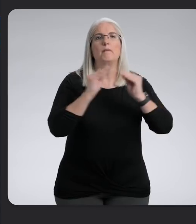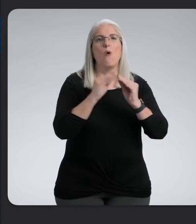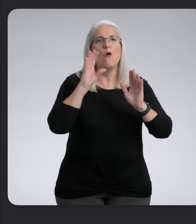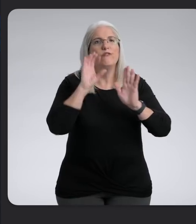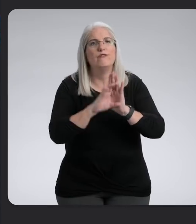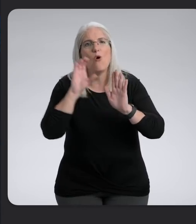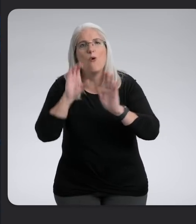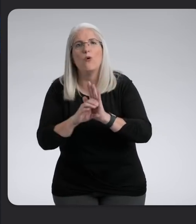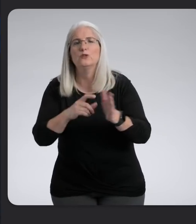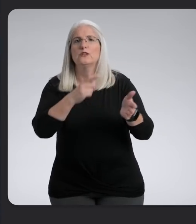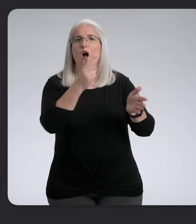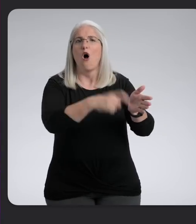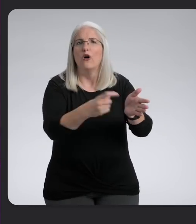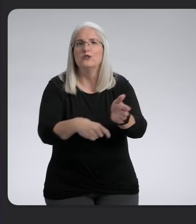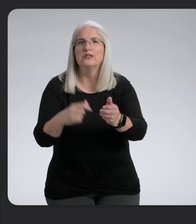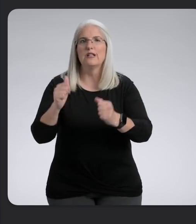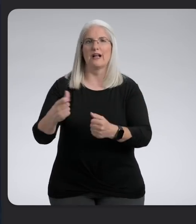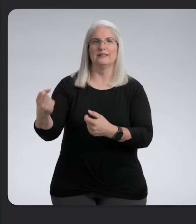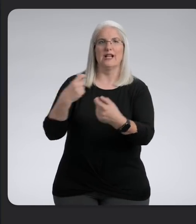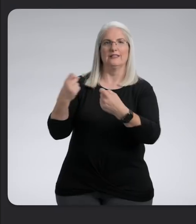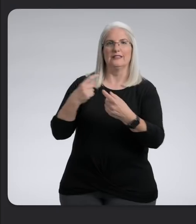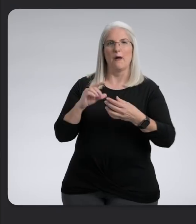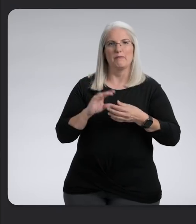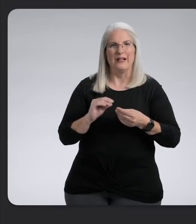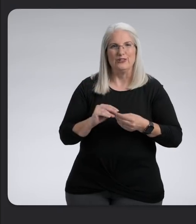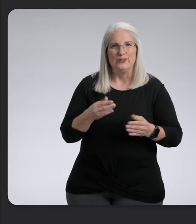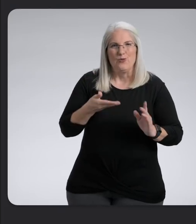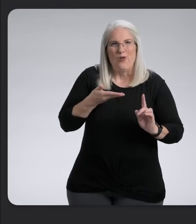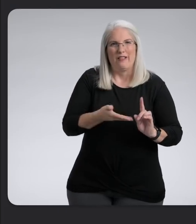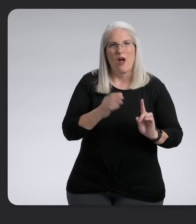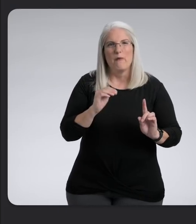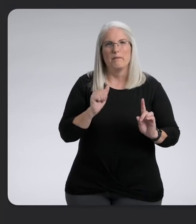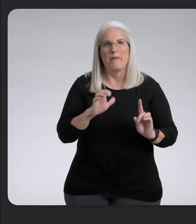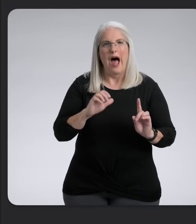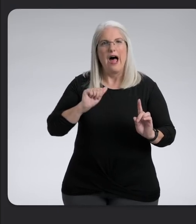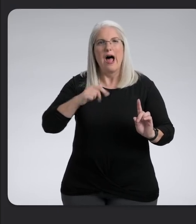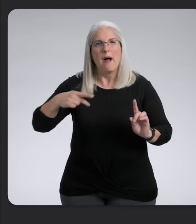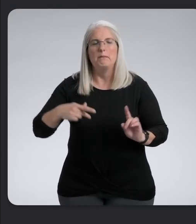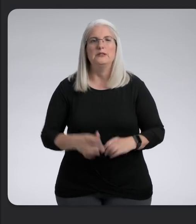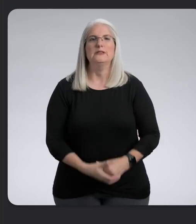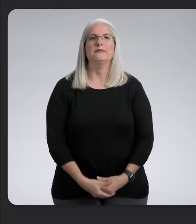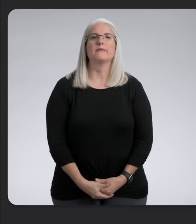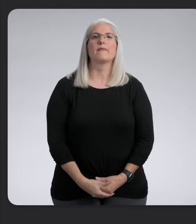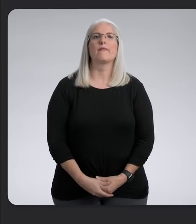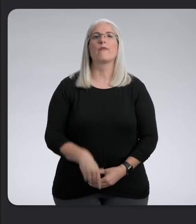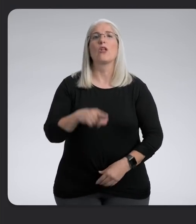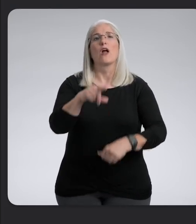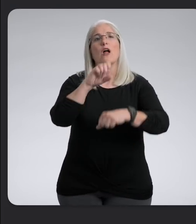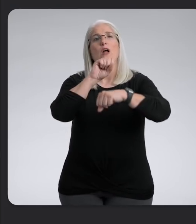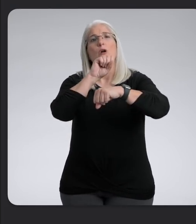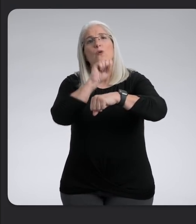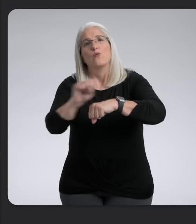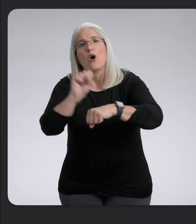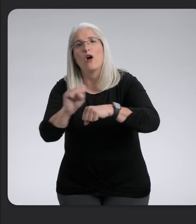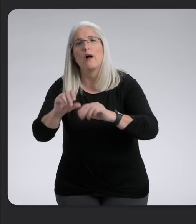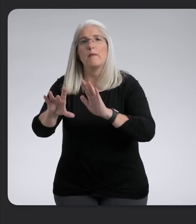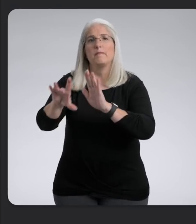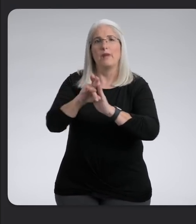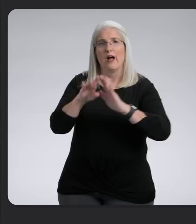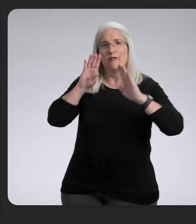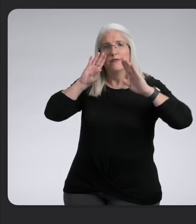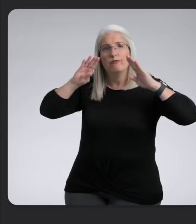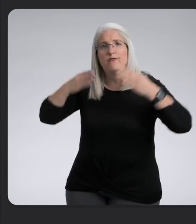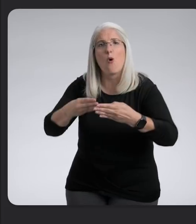over messages right in your Mac apps. And when you're working hard on Mac, you can choose a focus that syncs across all